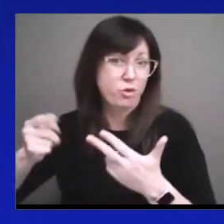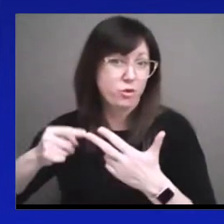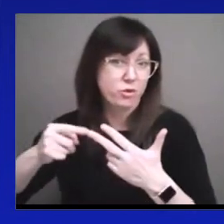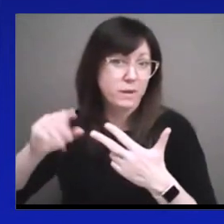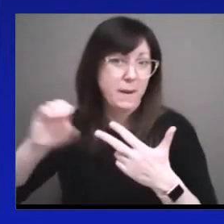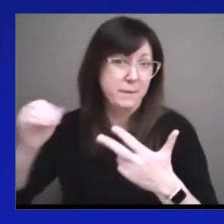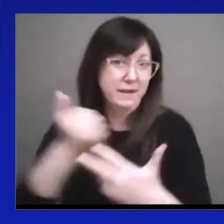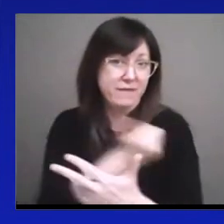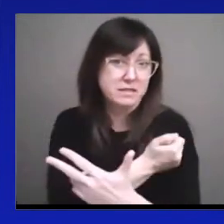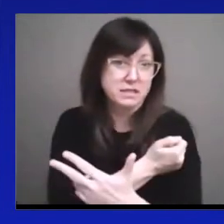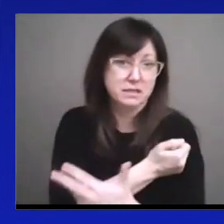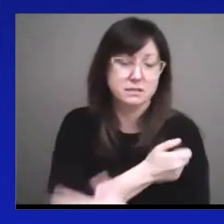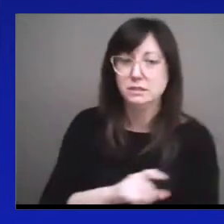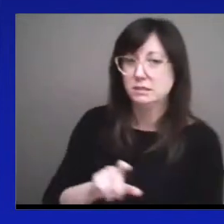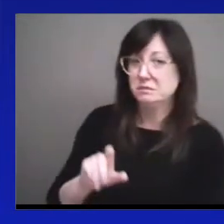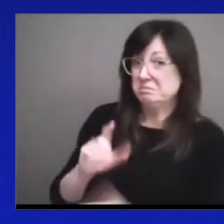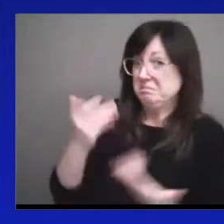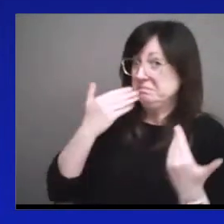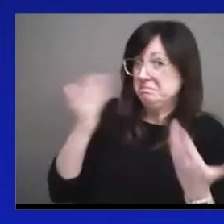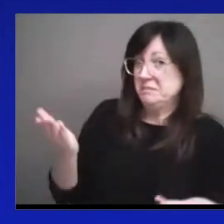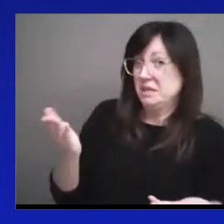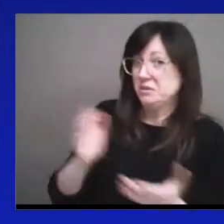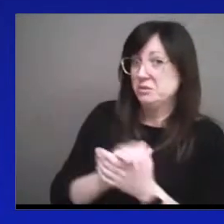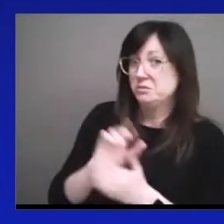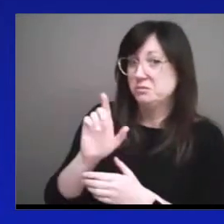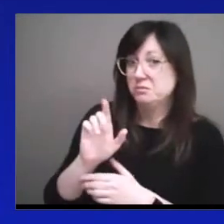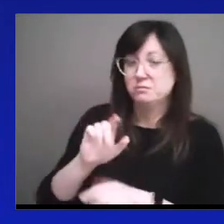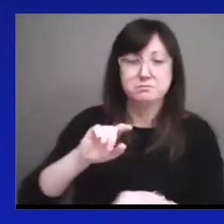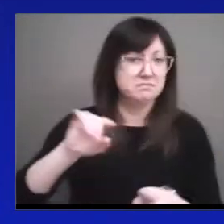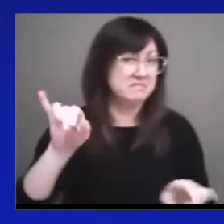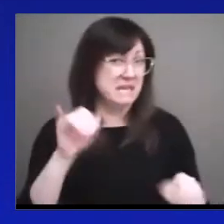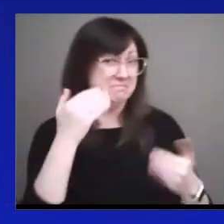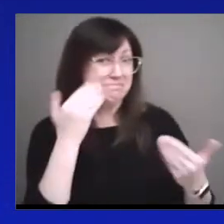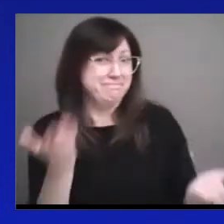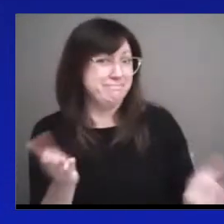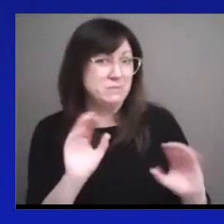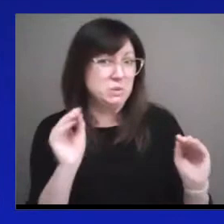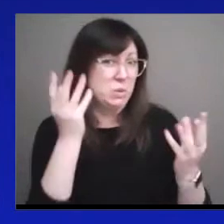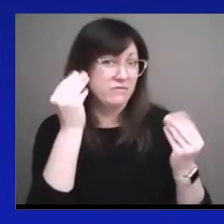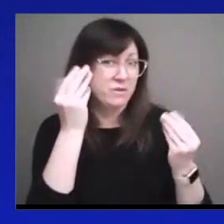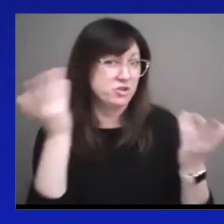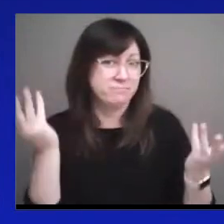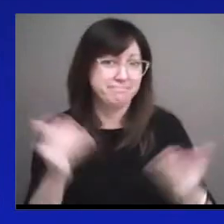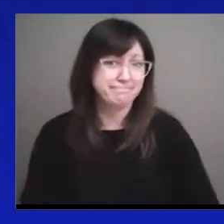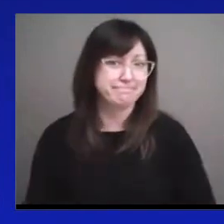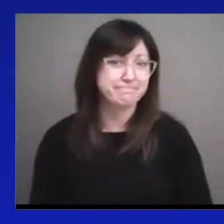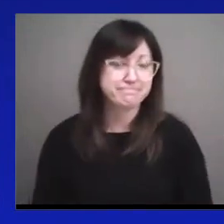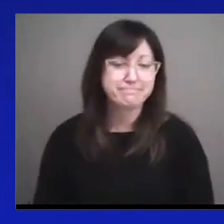I have nothing to add. I have no information on that. And I don't have any information on that either.